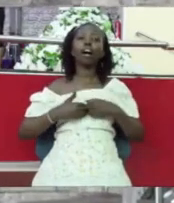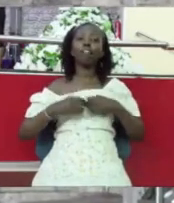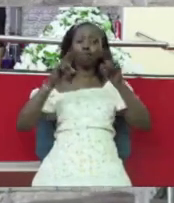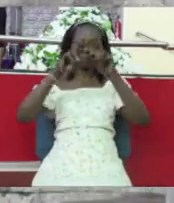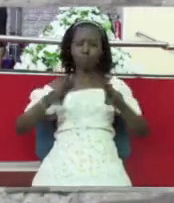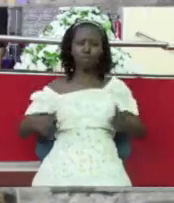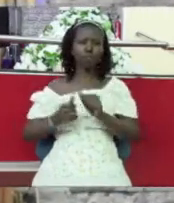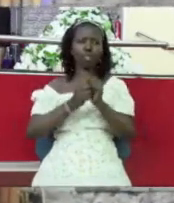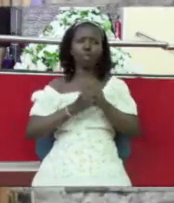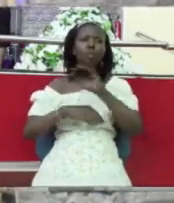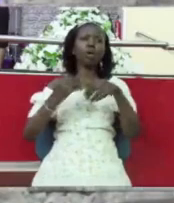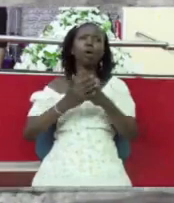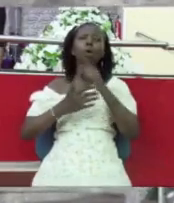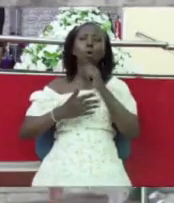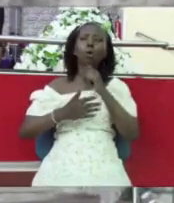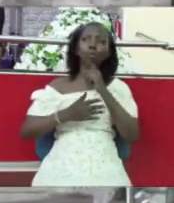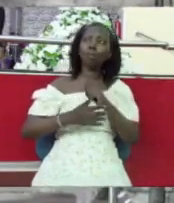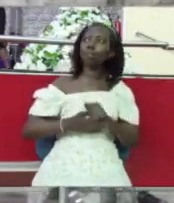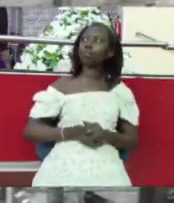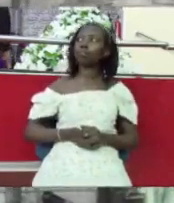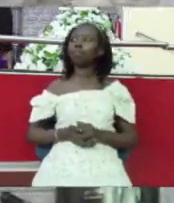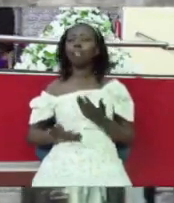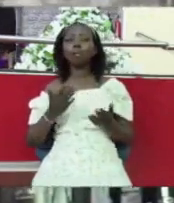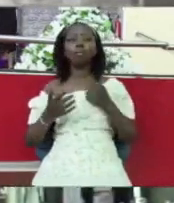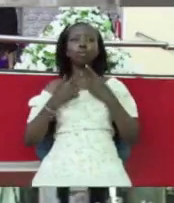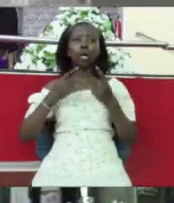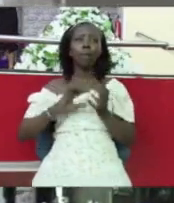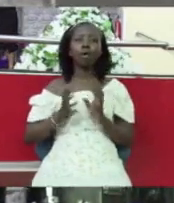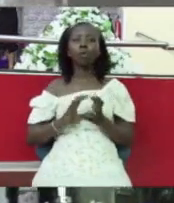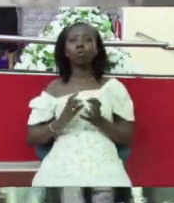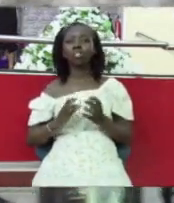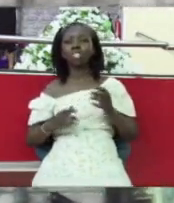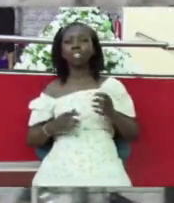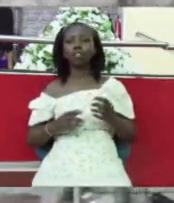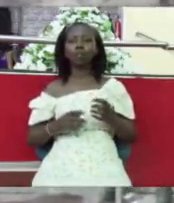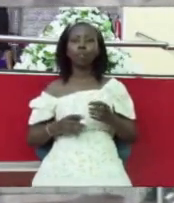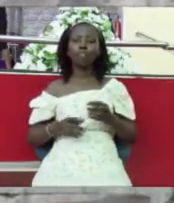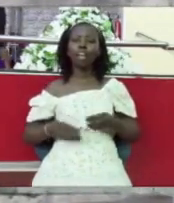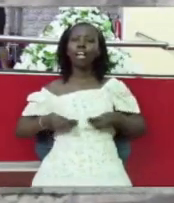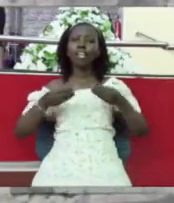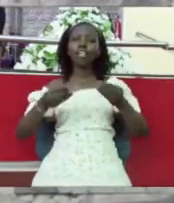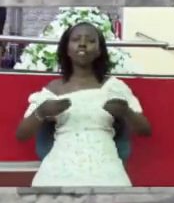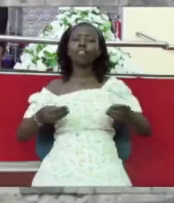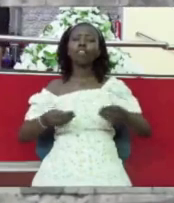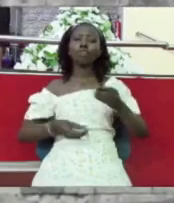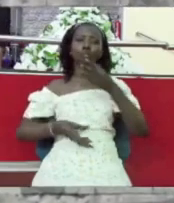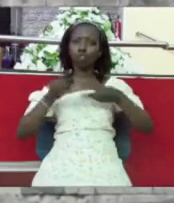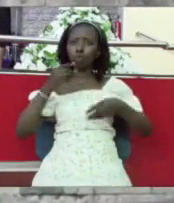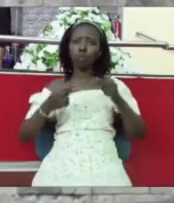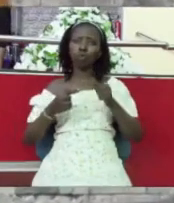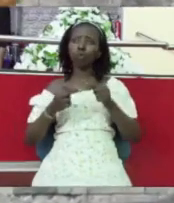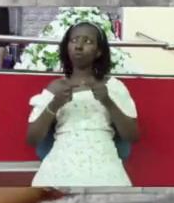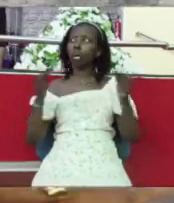jambo linalowezekana. How about when it talks about feeding your enemy? Na mambo ya kuweza kulisha wale ambao ni wadui. If your enemy